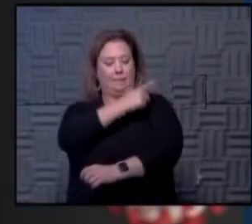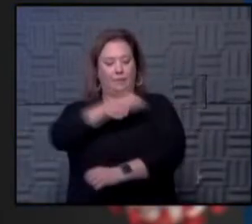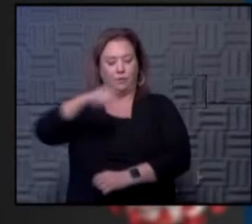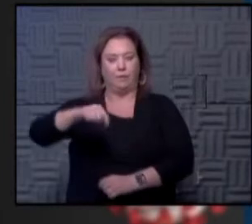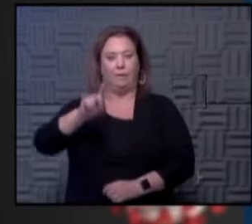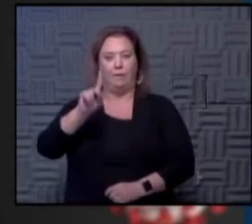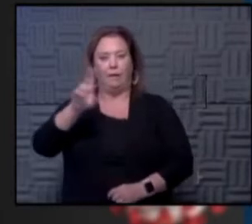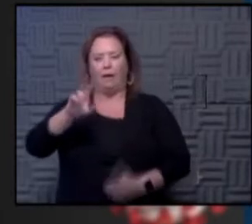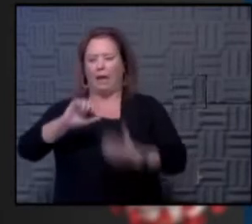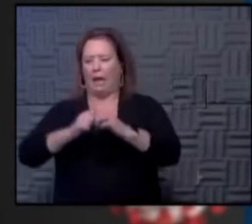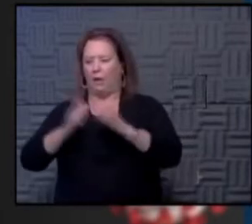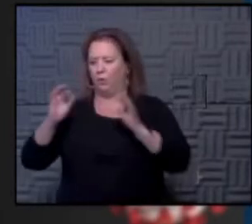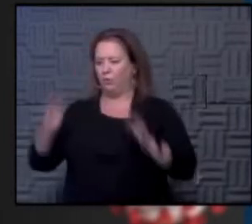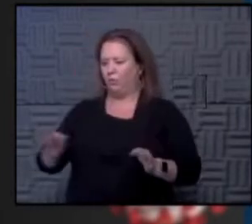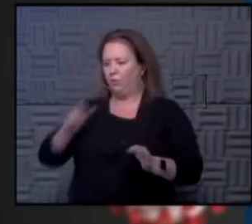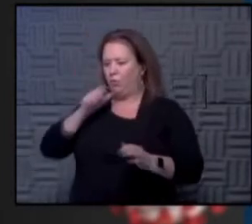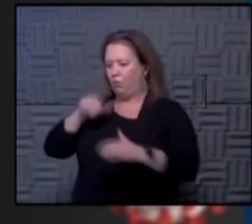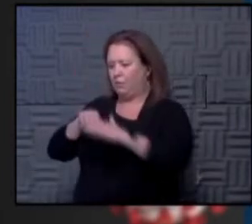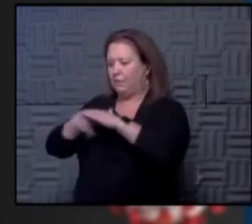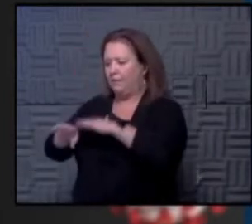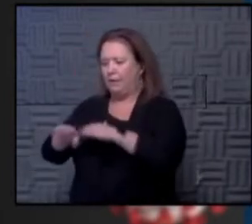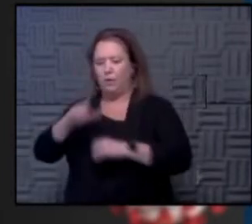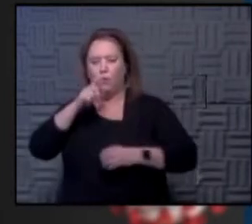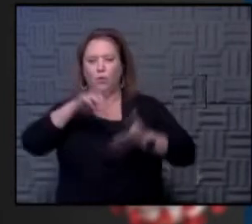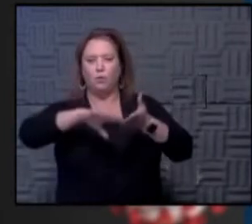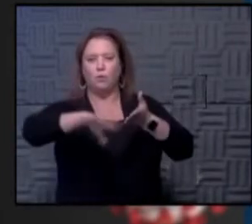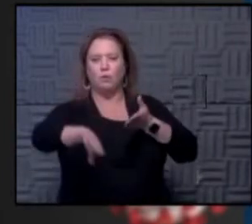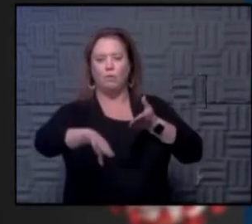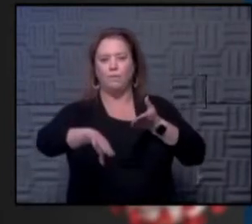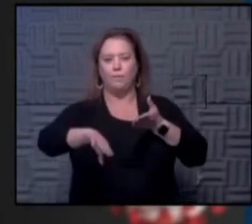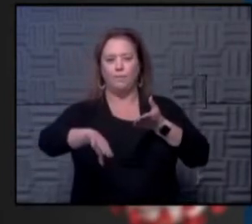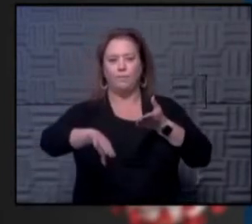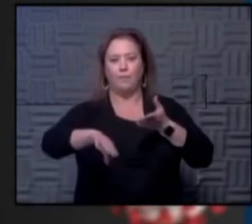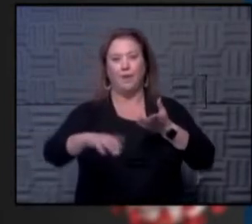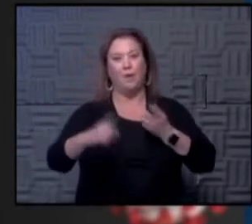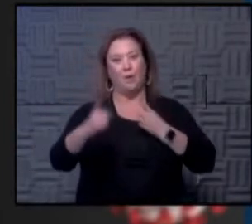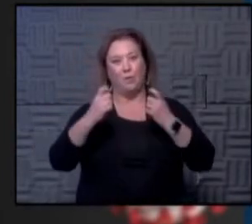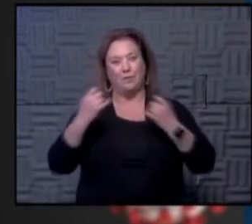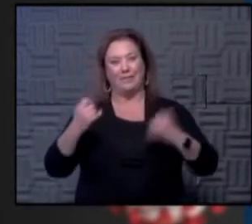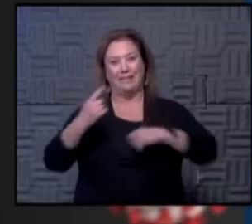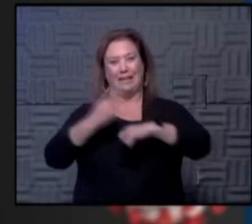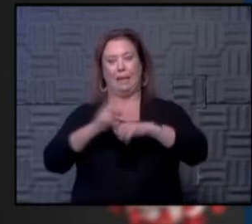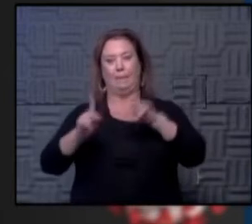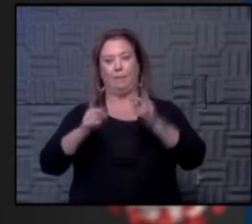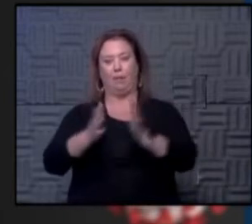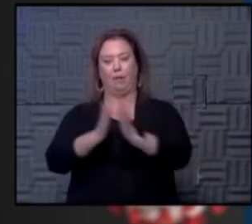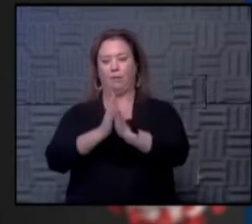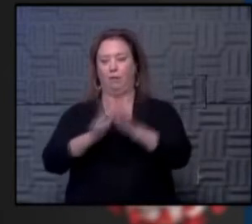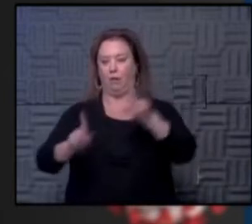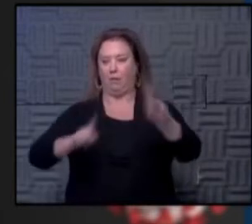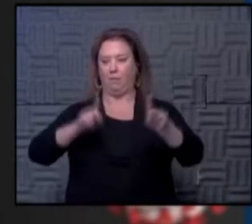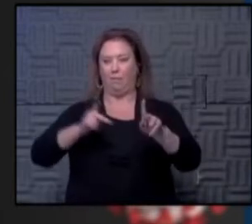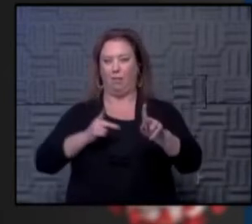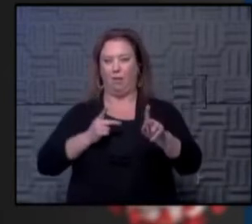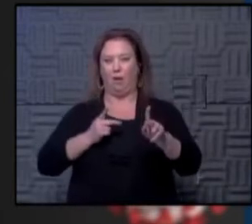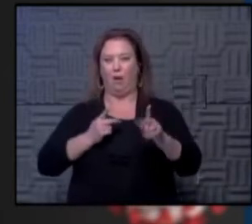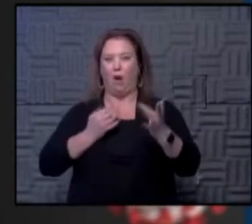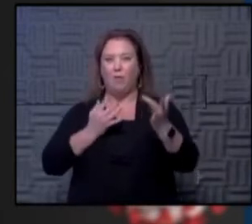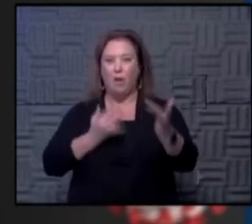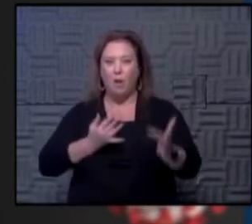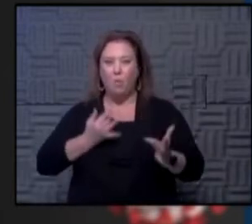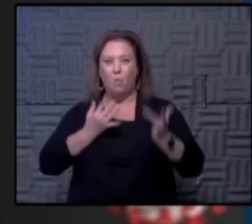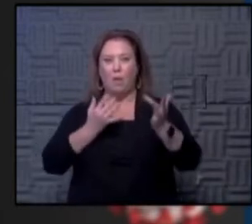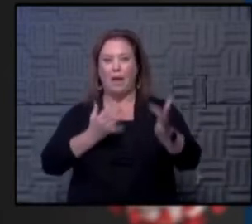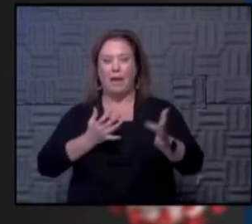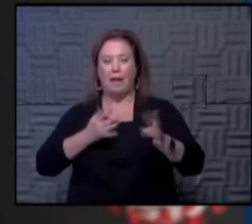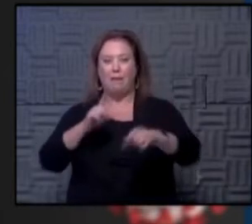how do you determine who is admitted and who goes home? And to add to that, we're getting questions today on, are people waiting too late to come?